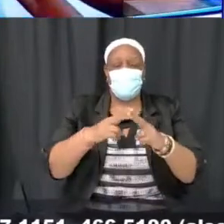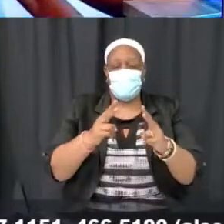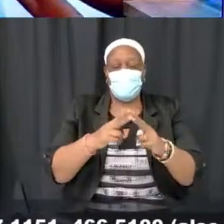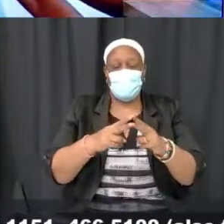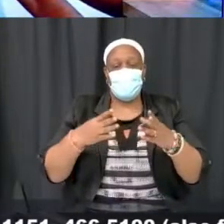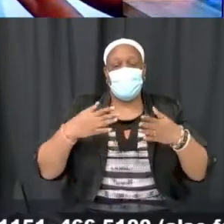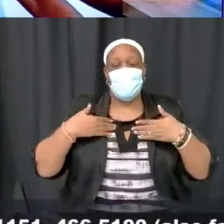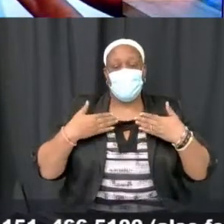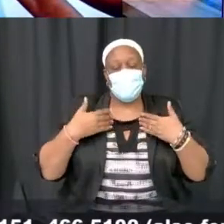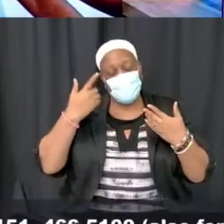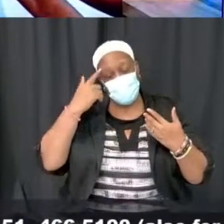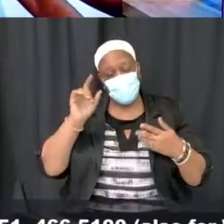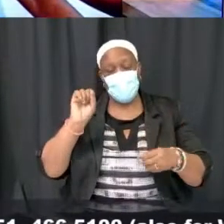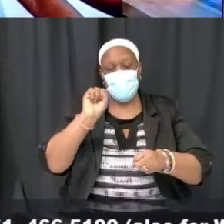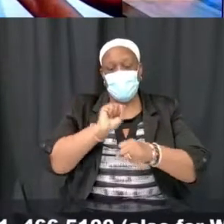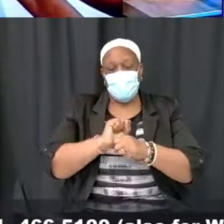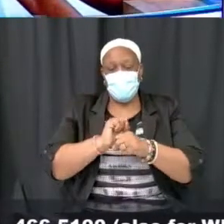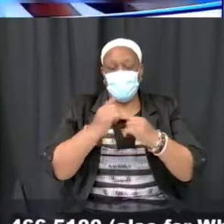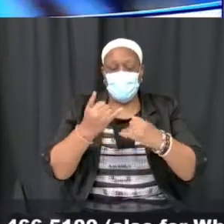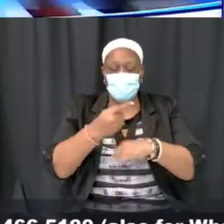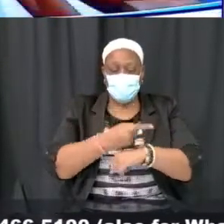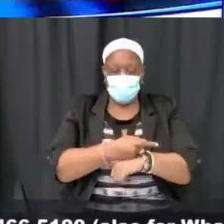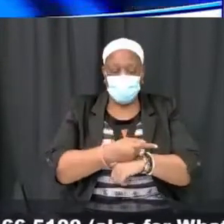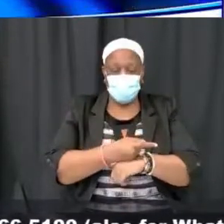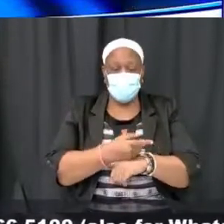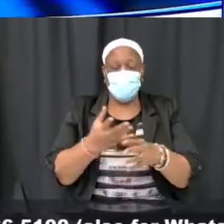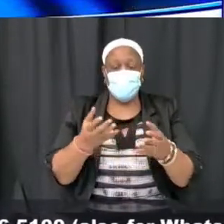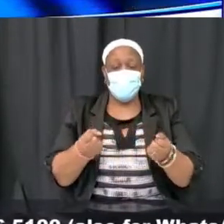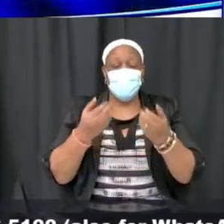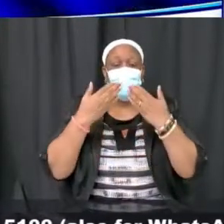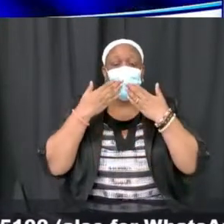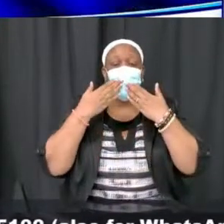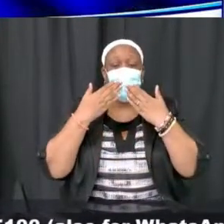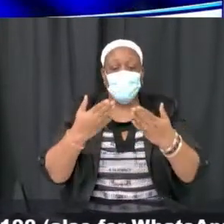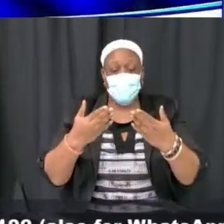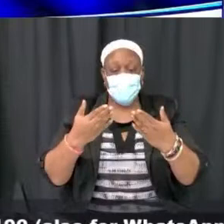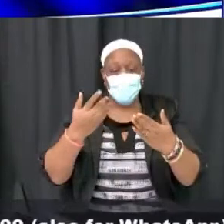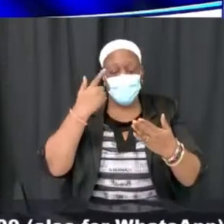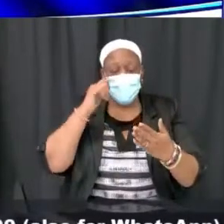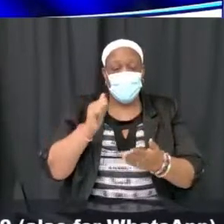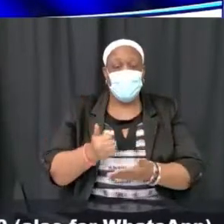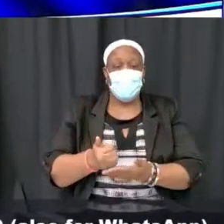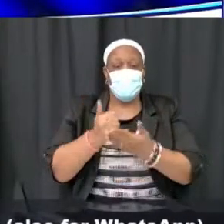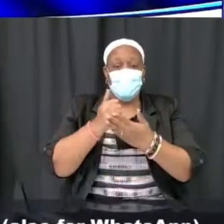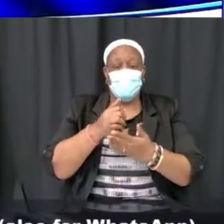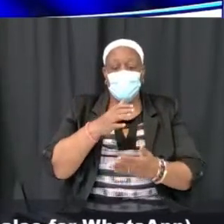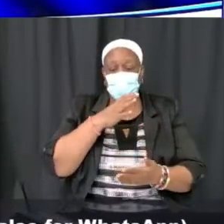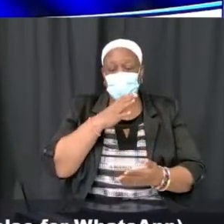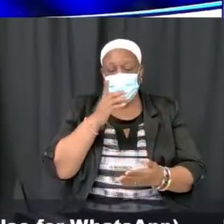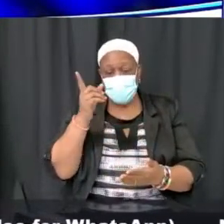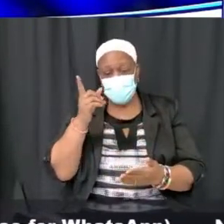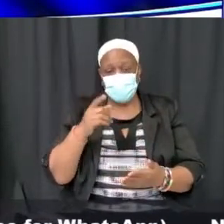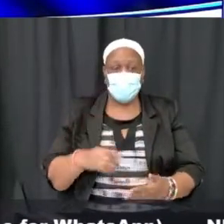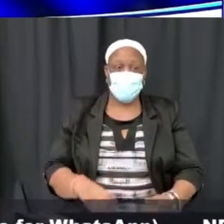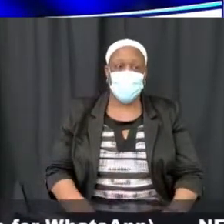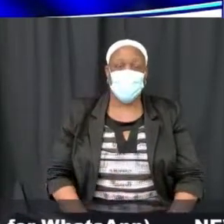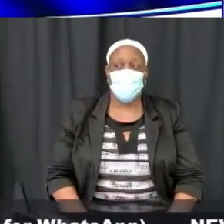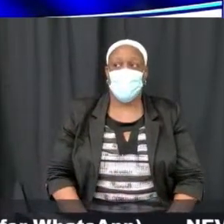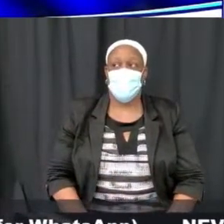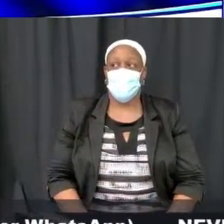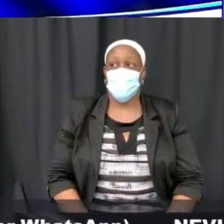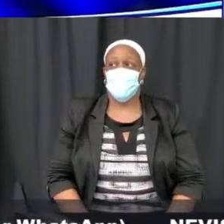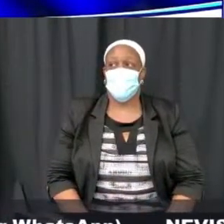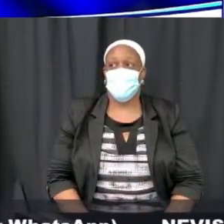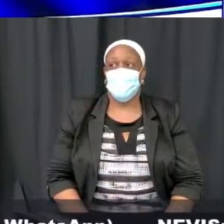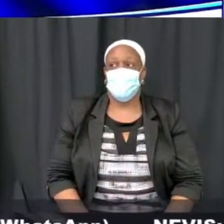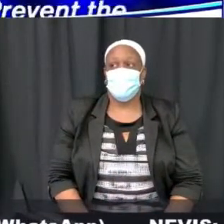say thank you publicly. Ladies and gentlemen, we would have had, meaning the COVID-19 task